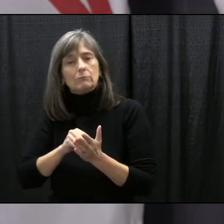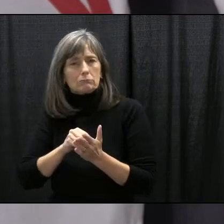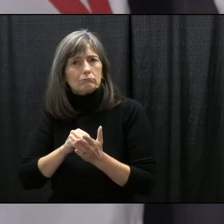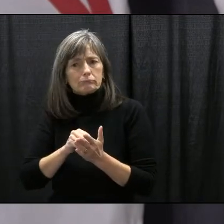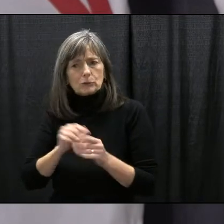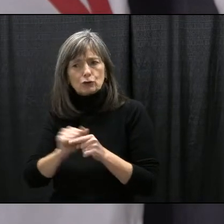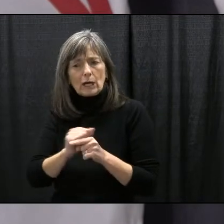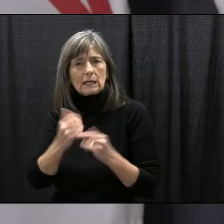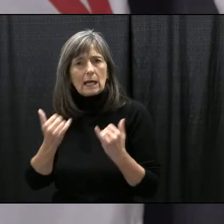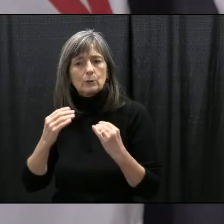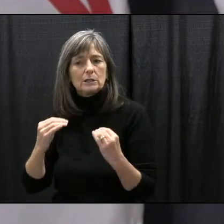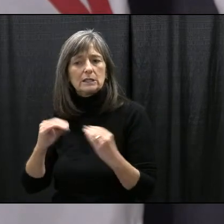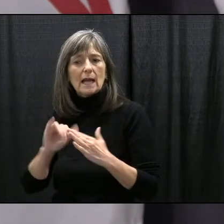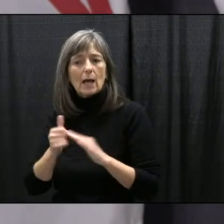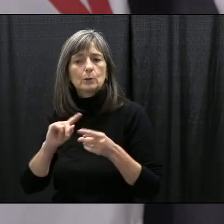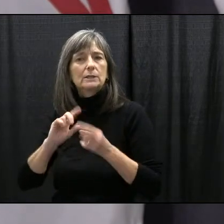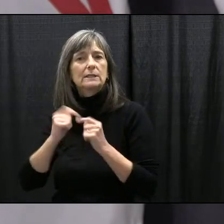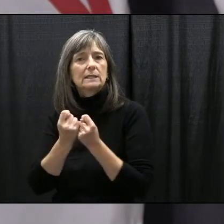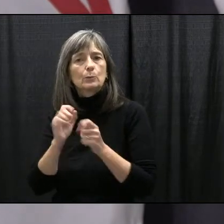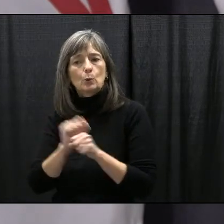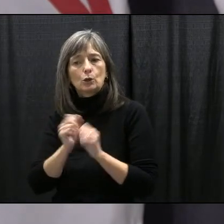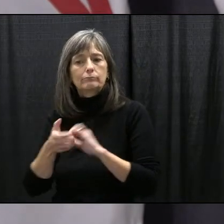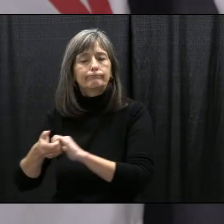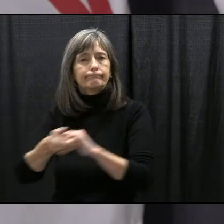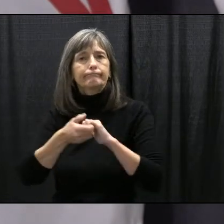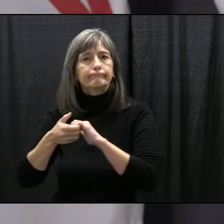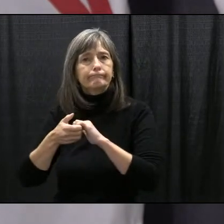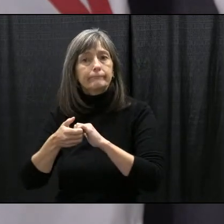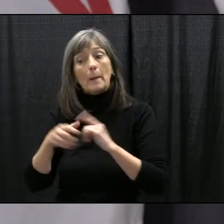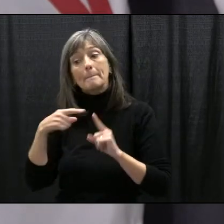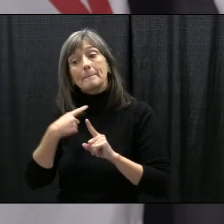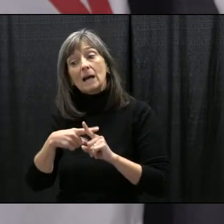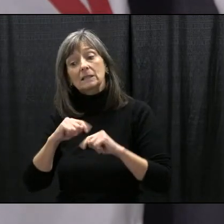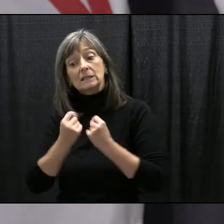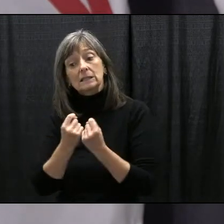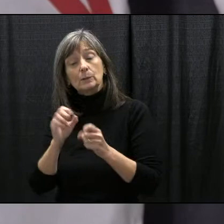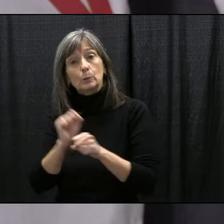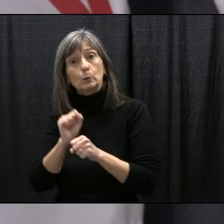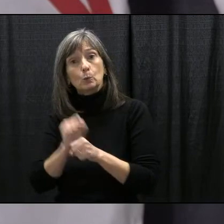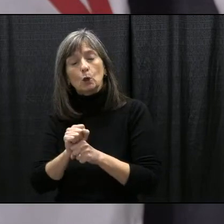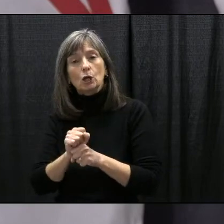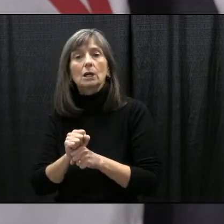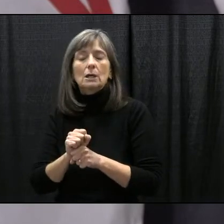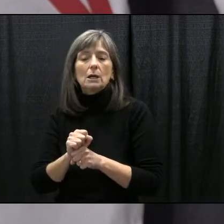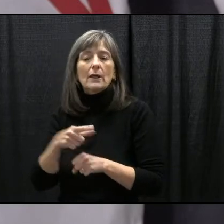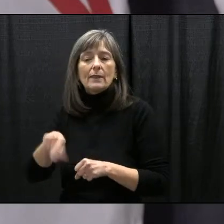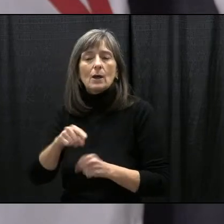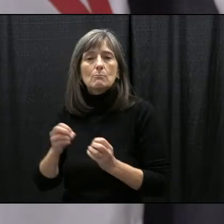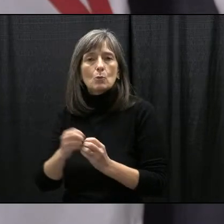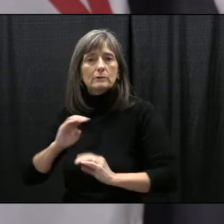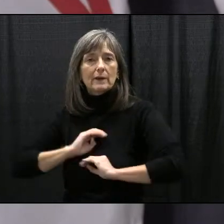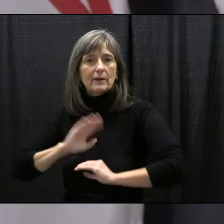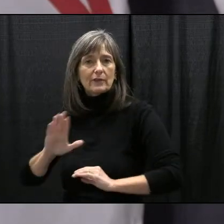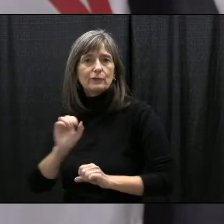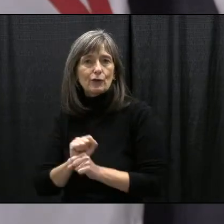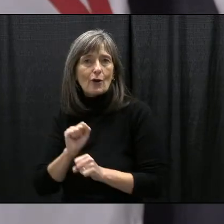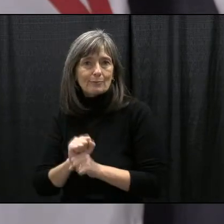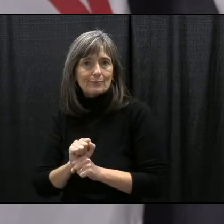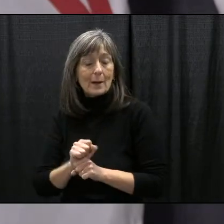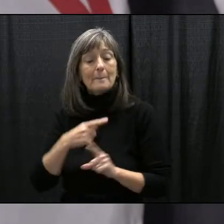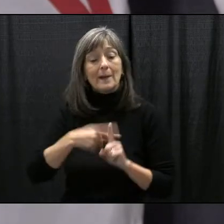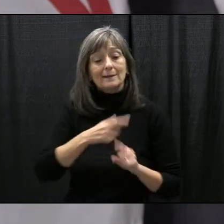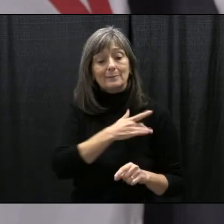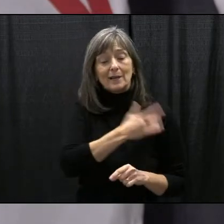and we know working in teams provides greater job satisfaction as well as better health outcomes. We will ensure that